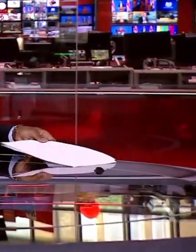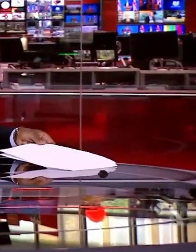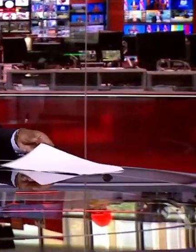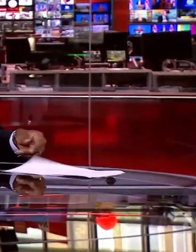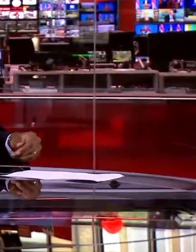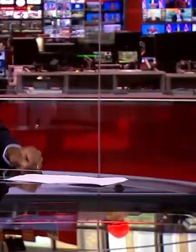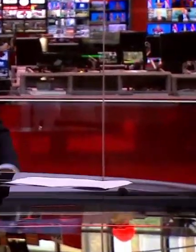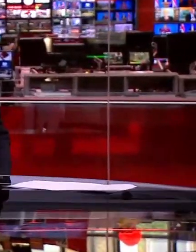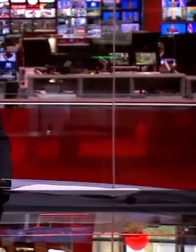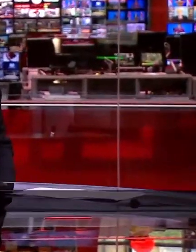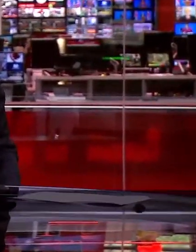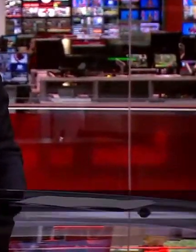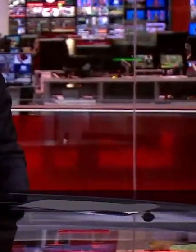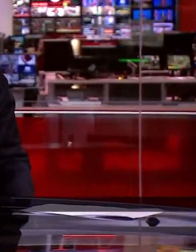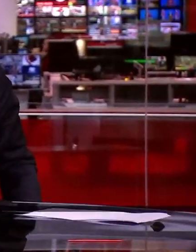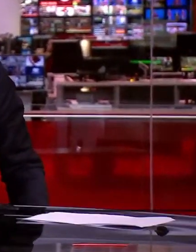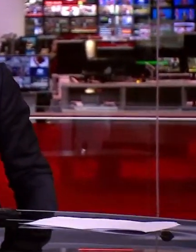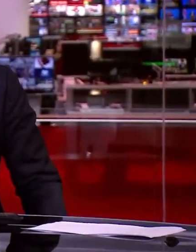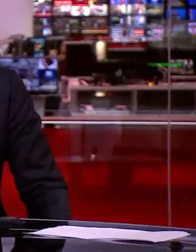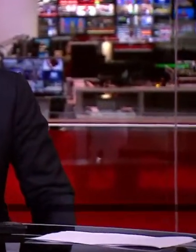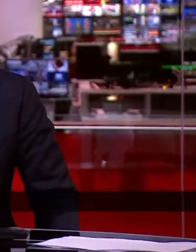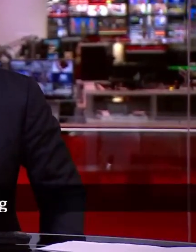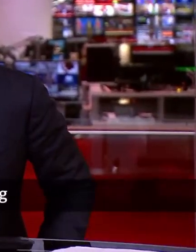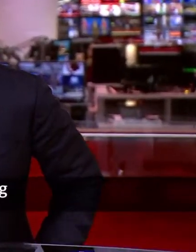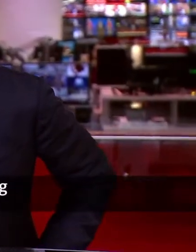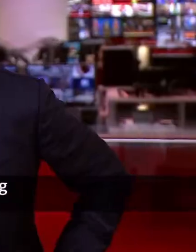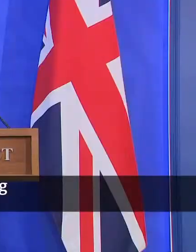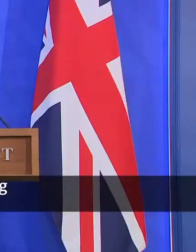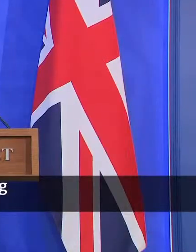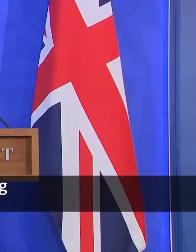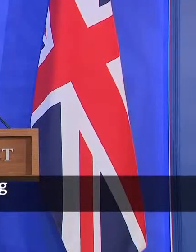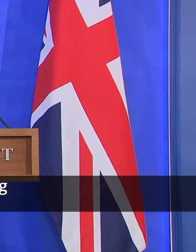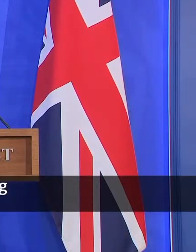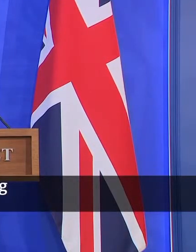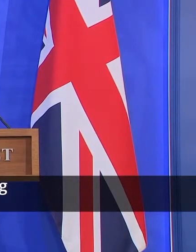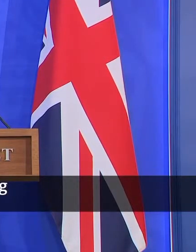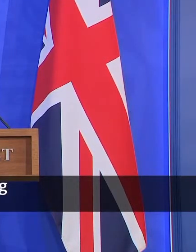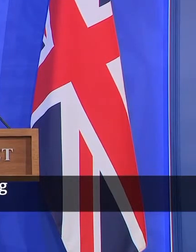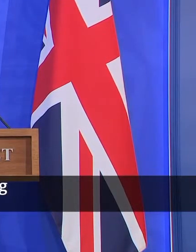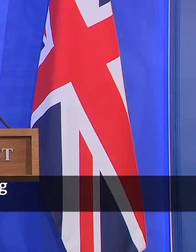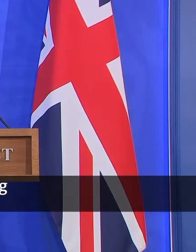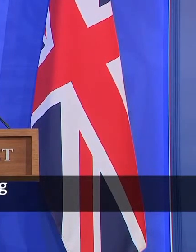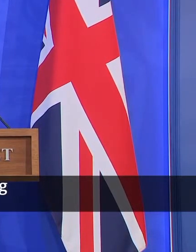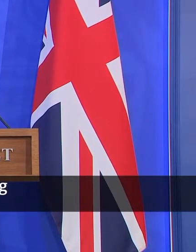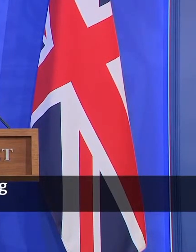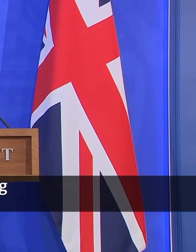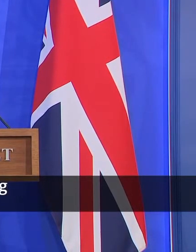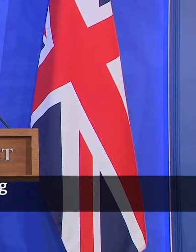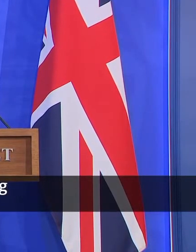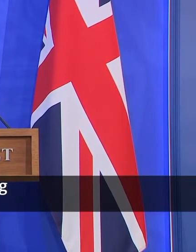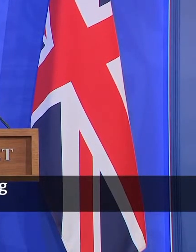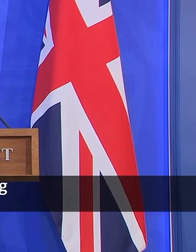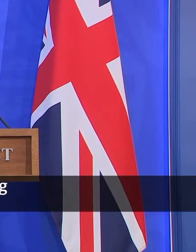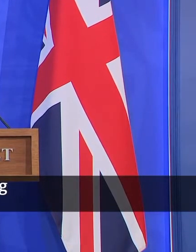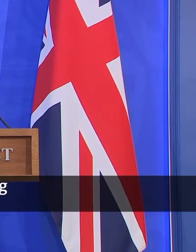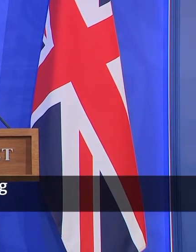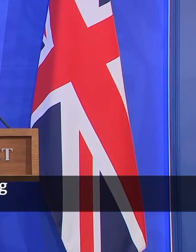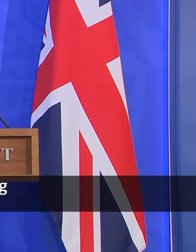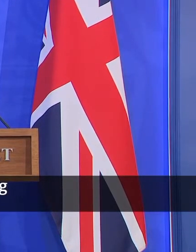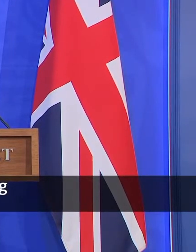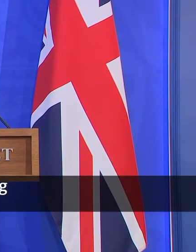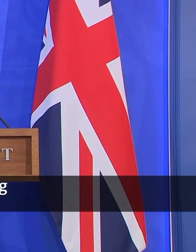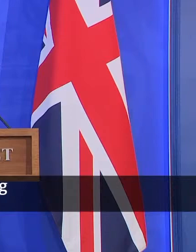Hello, let's go straight to Downing Street. The Health Secretary Matt Hancock is on his feet giving a press conference. Let's hear what he's got to say. So-called